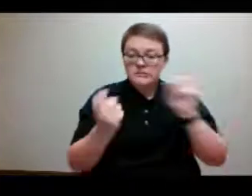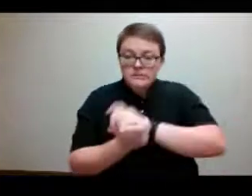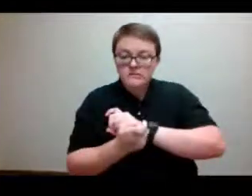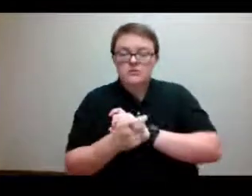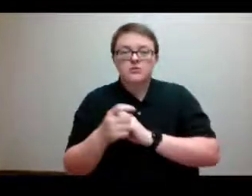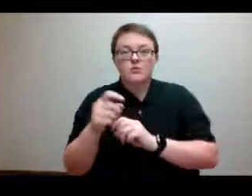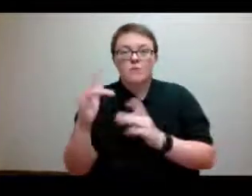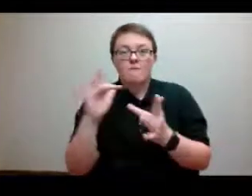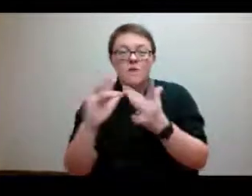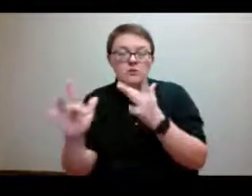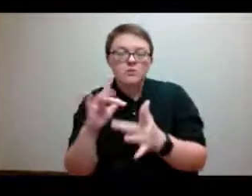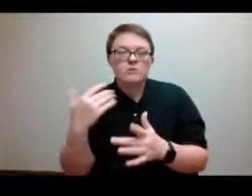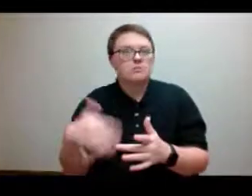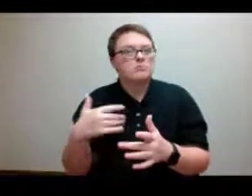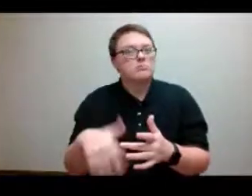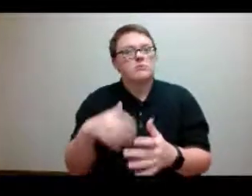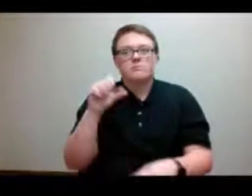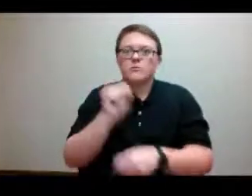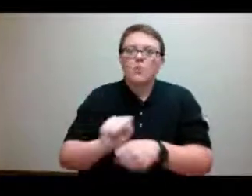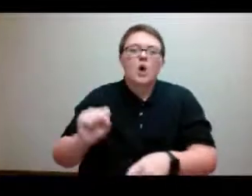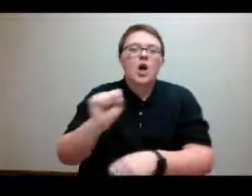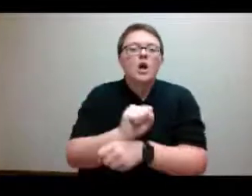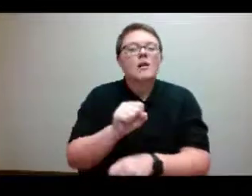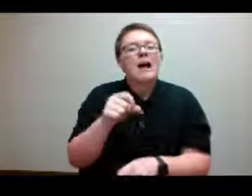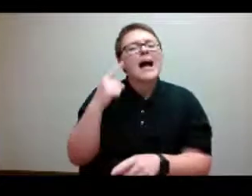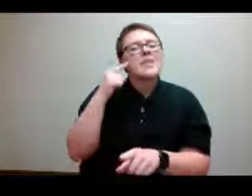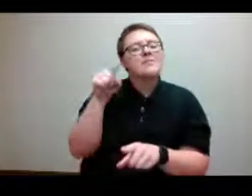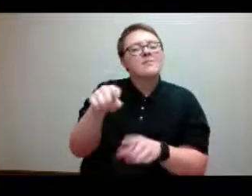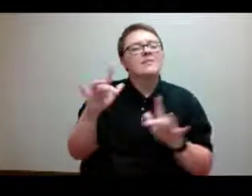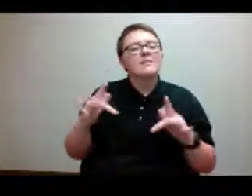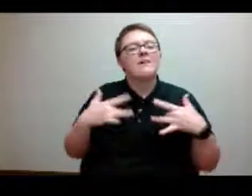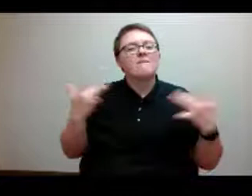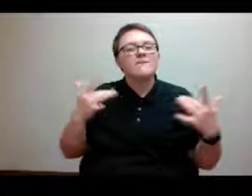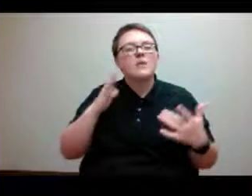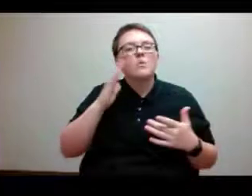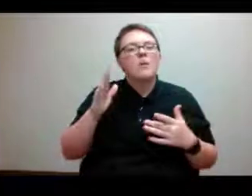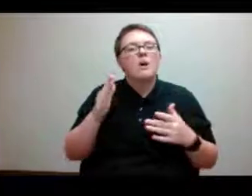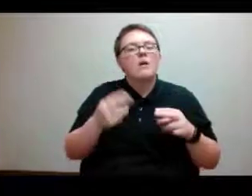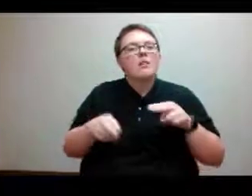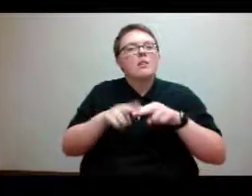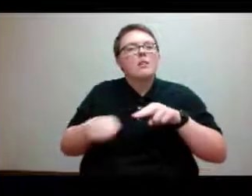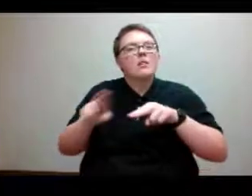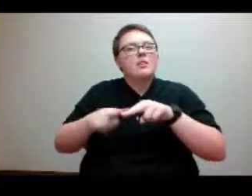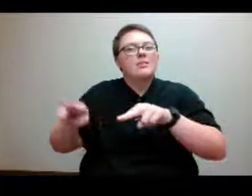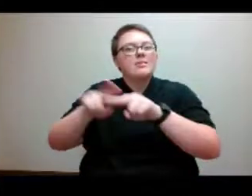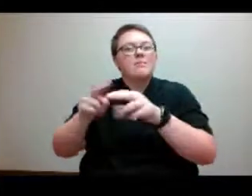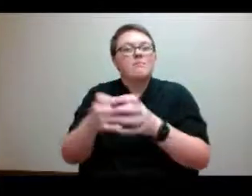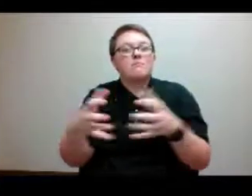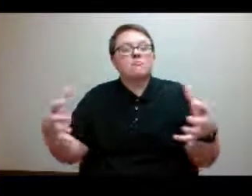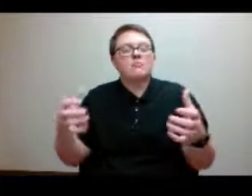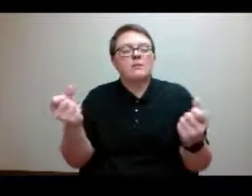of work, and I think this event will only grow in its popularity moving forward.